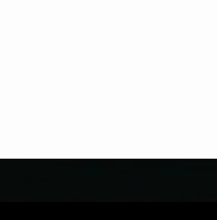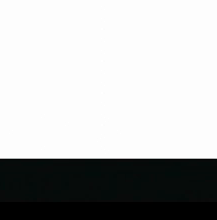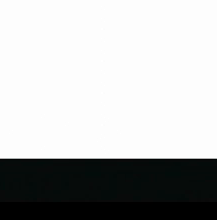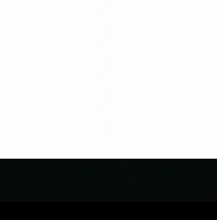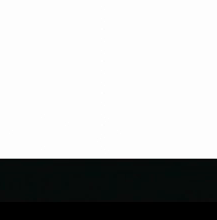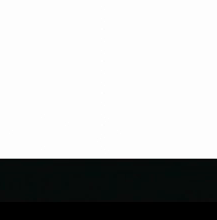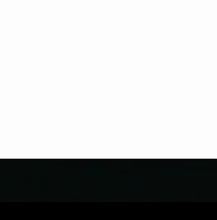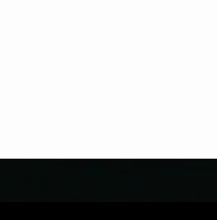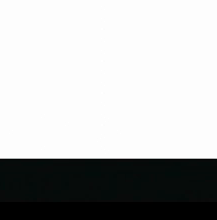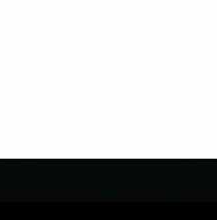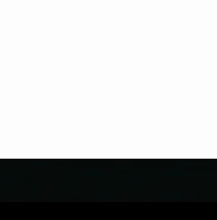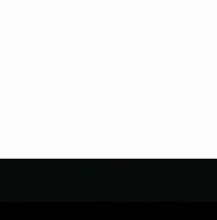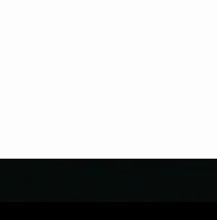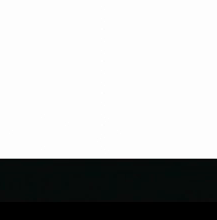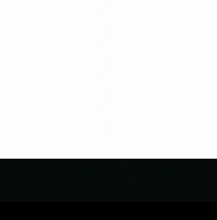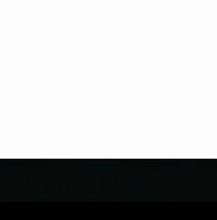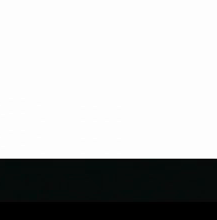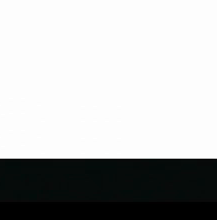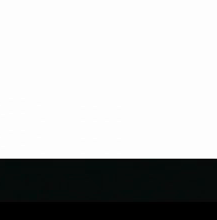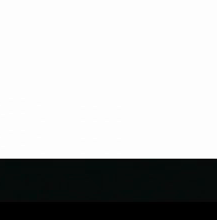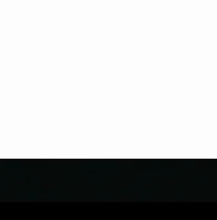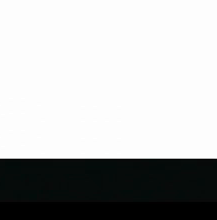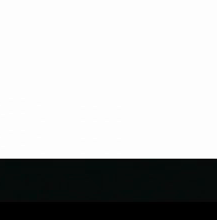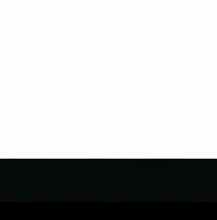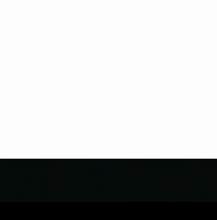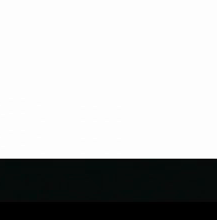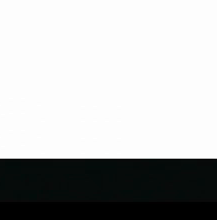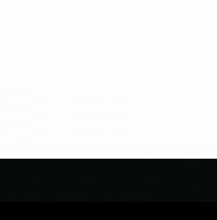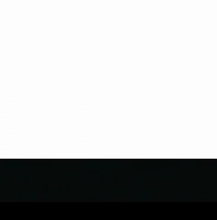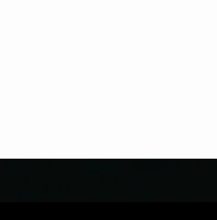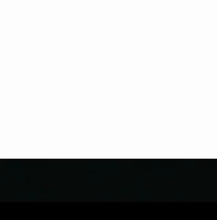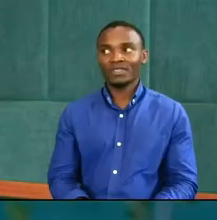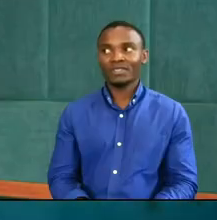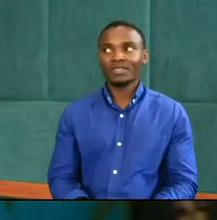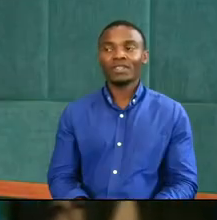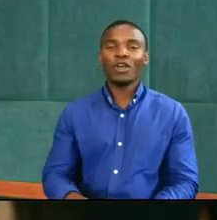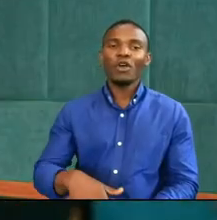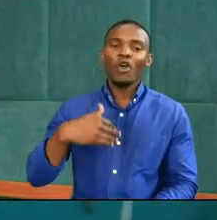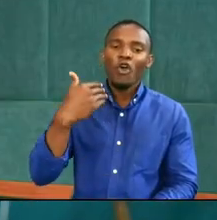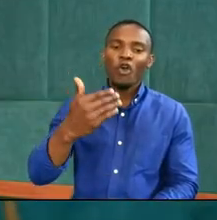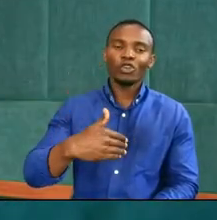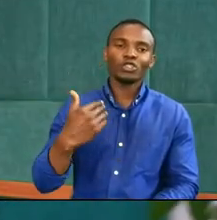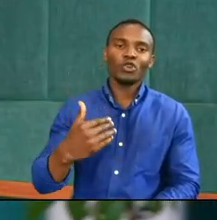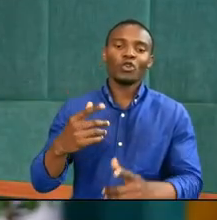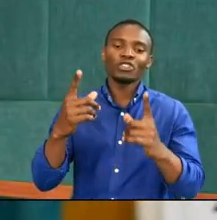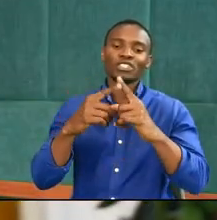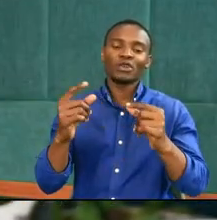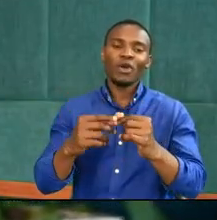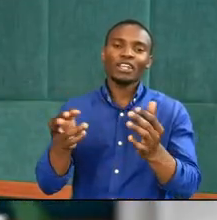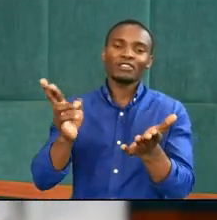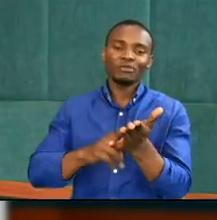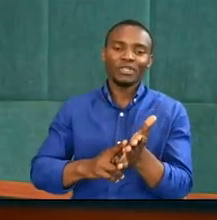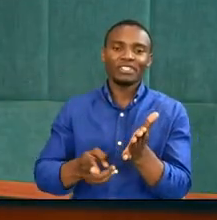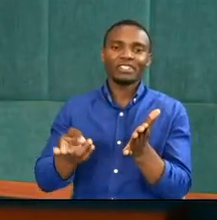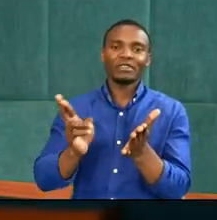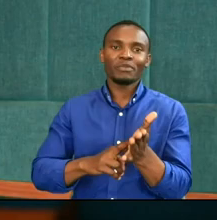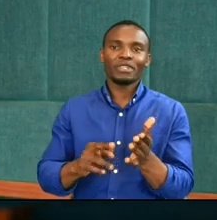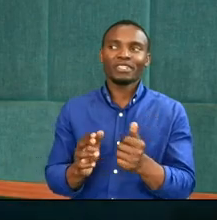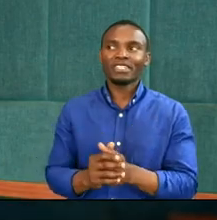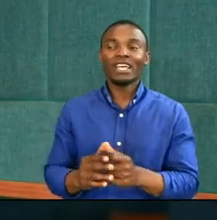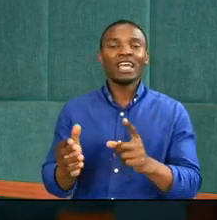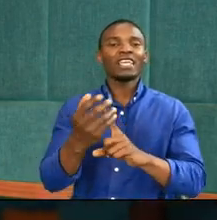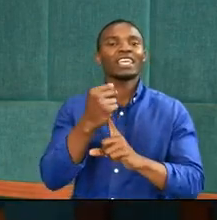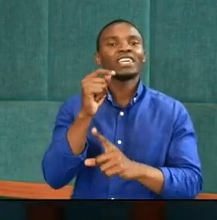he find you what? Sleeping. Over and over that word came coming up, and it blows my mind. It keep coming up. Find